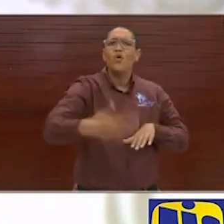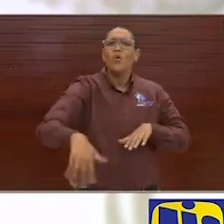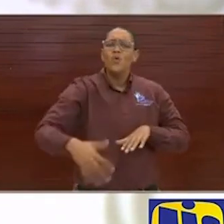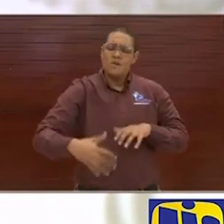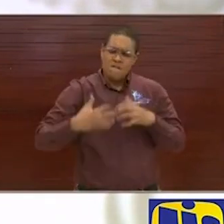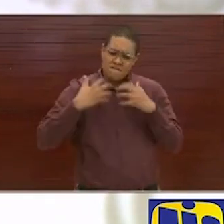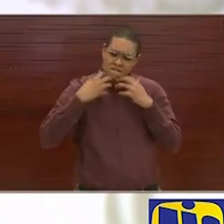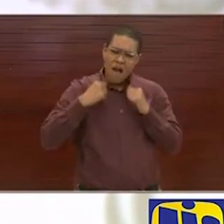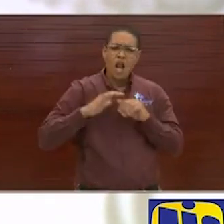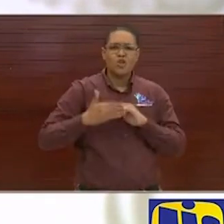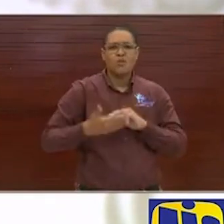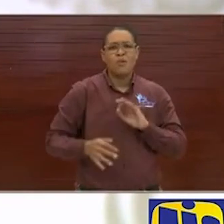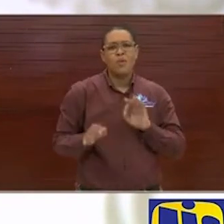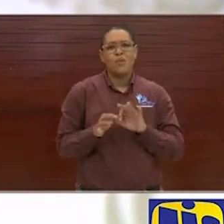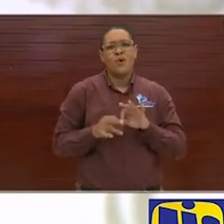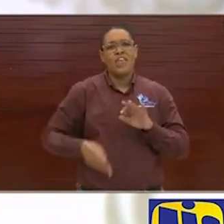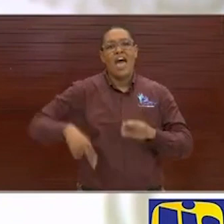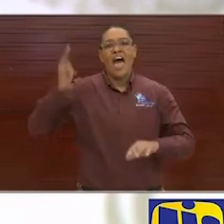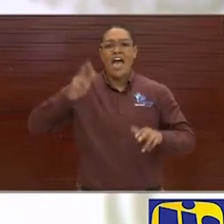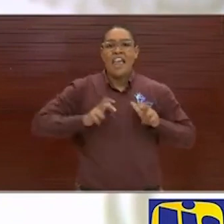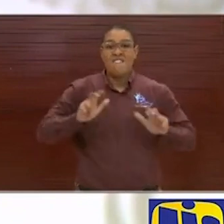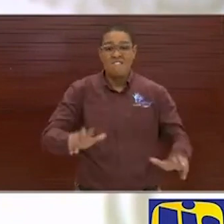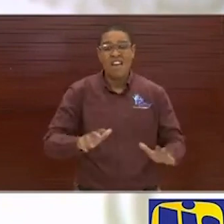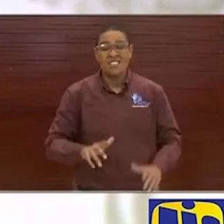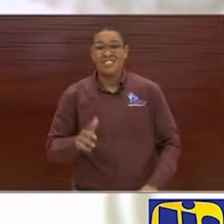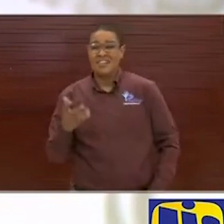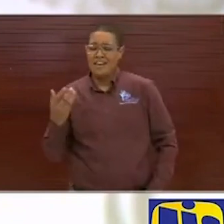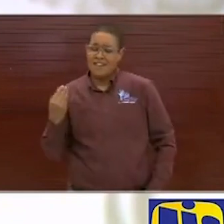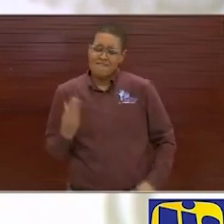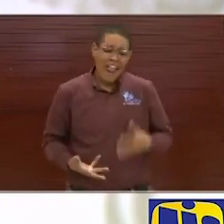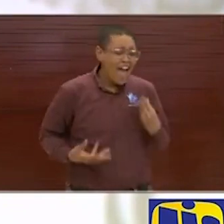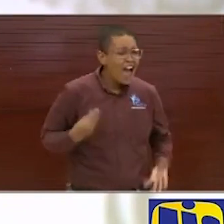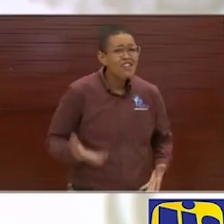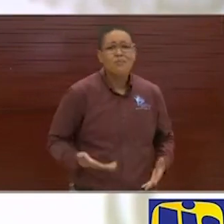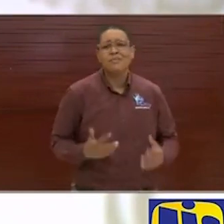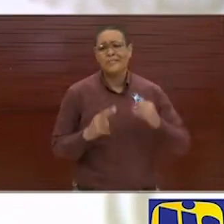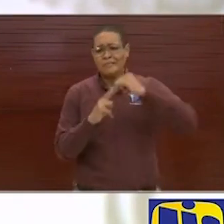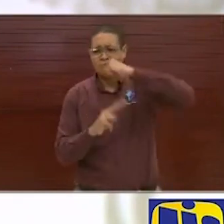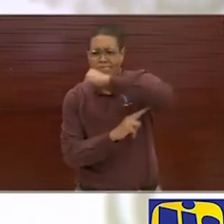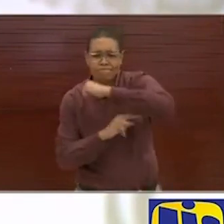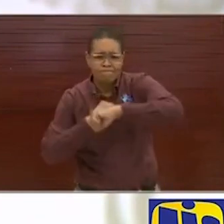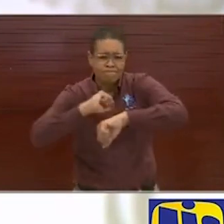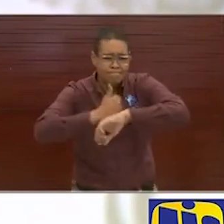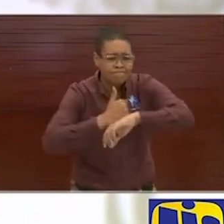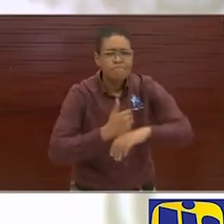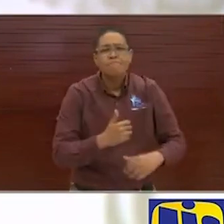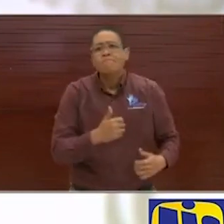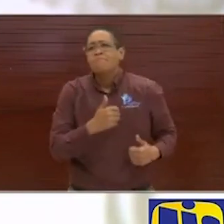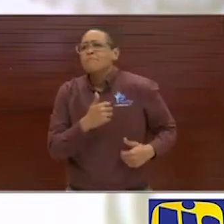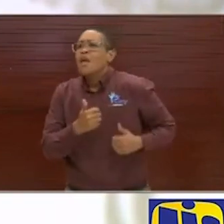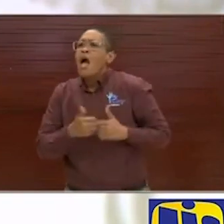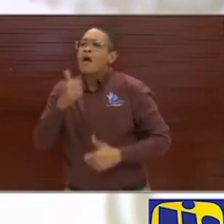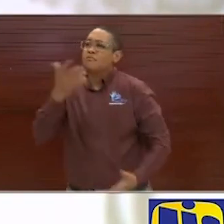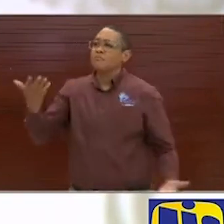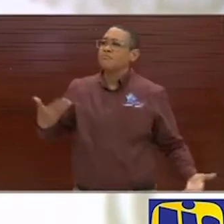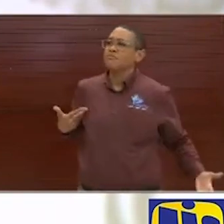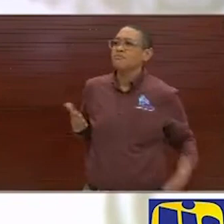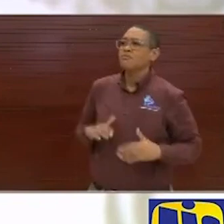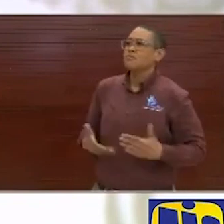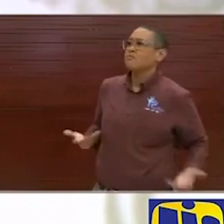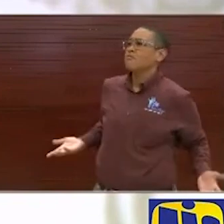value to Jamaica. As investors, philanthropists, bridge builders, brand ambassadors,